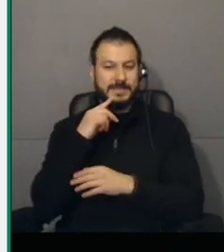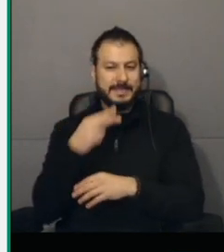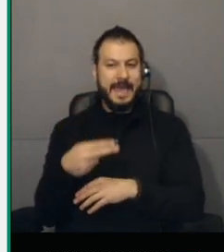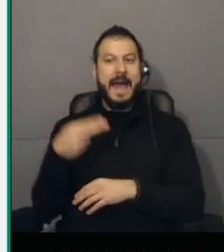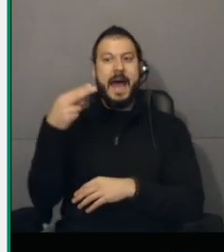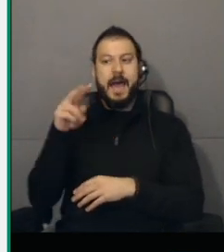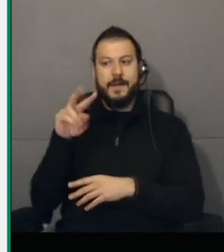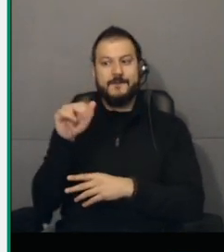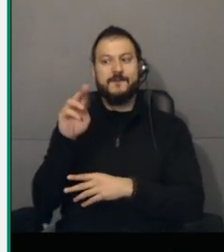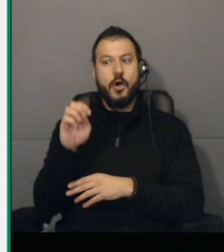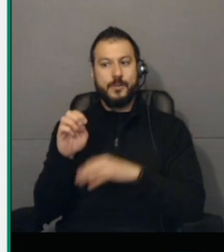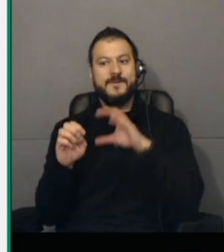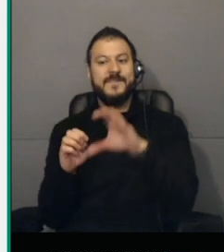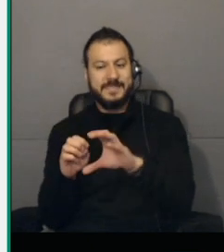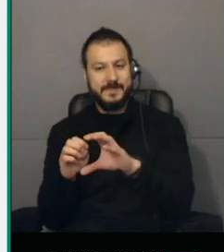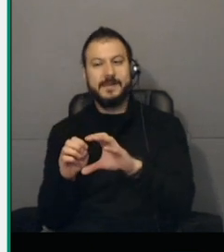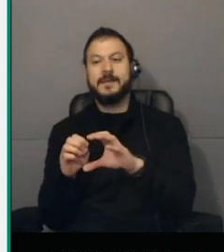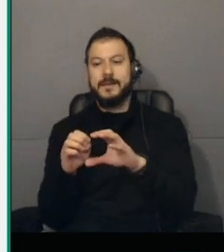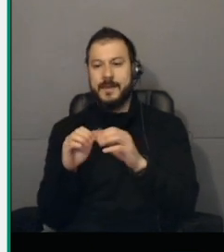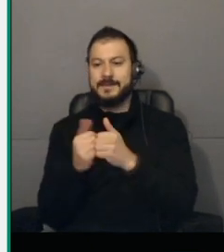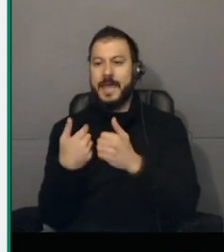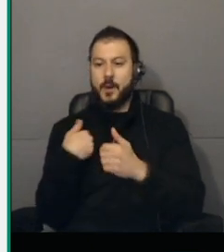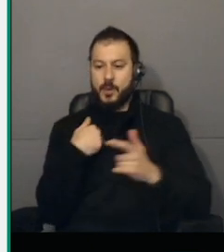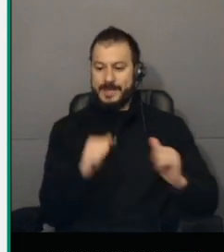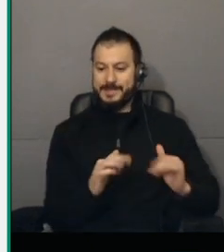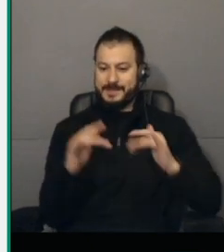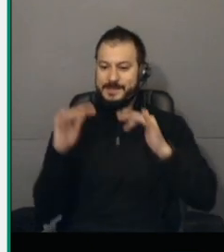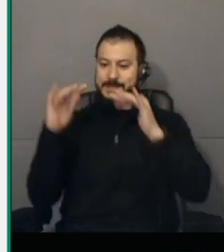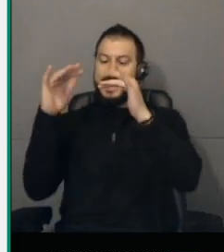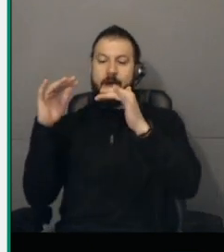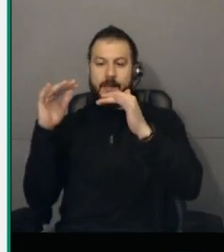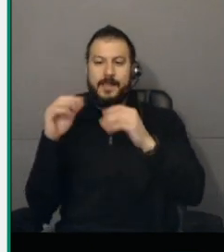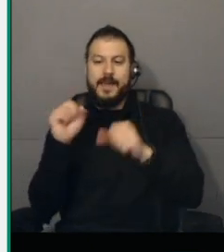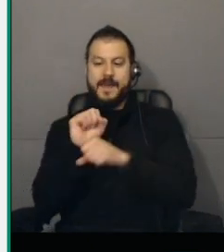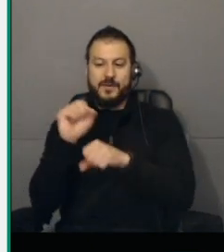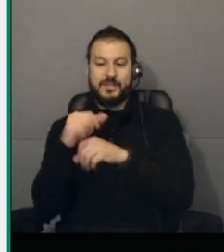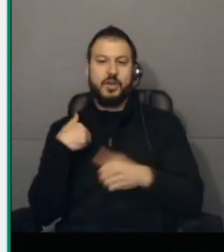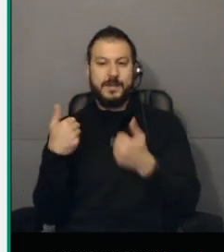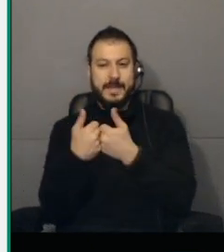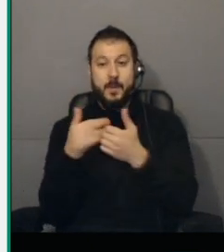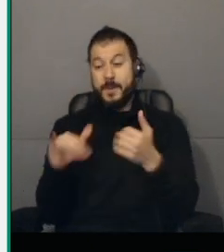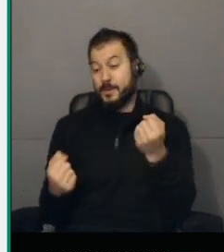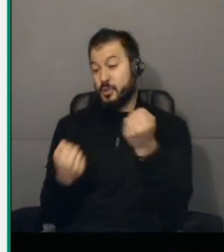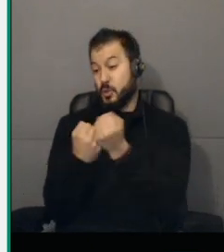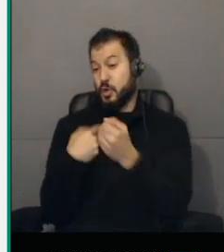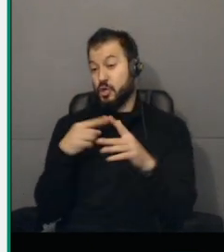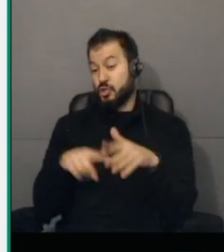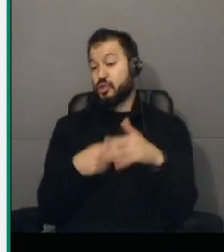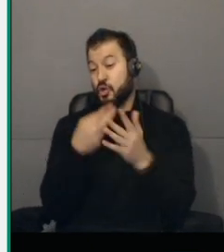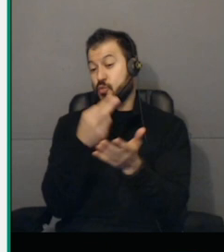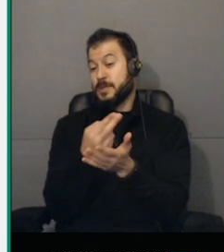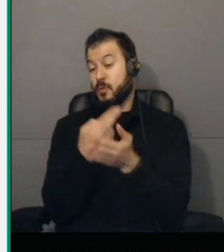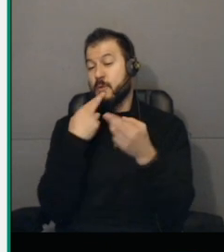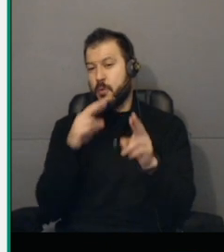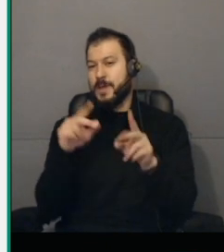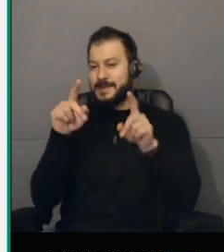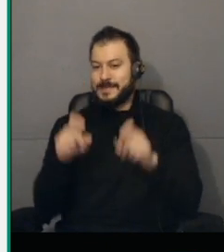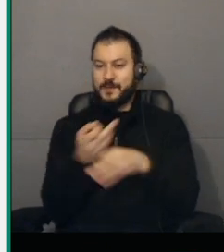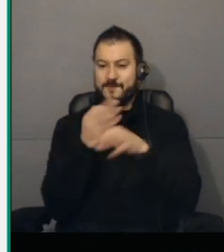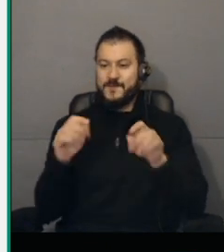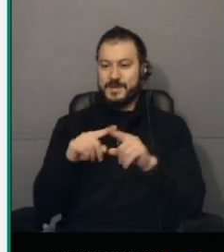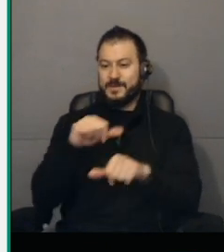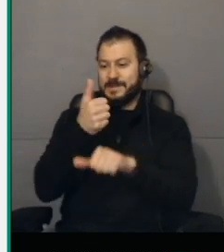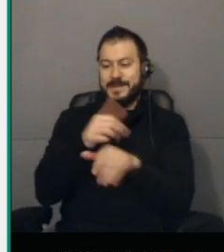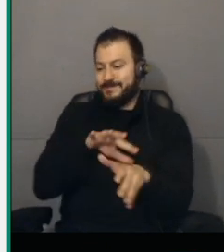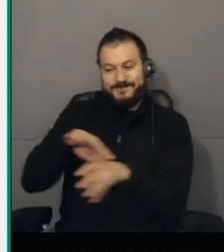high-value investment and a critical piece to how we scale quality efforts in our games. With the support of our starting resources report, testers are free to set